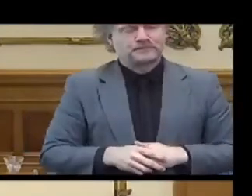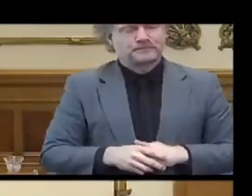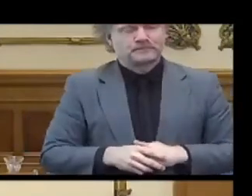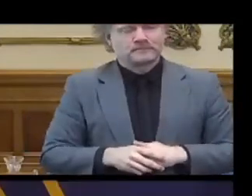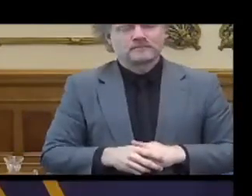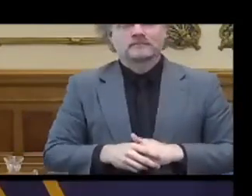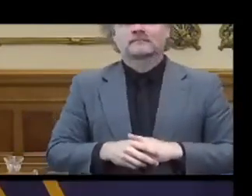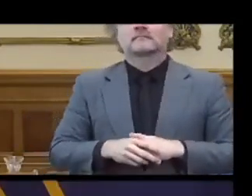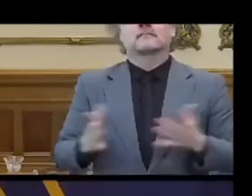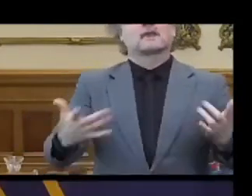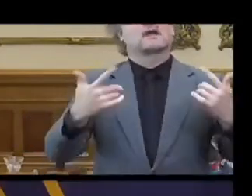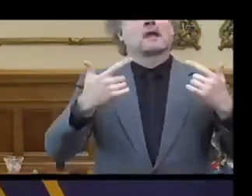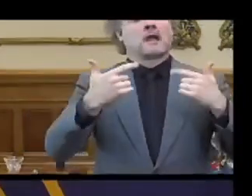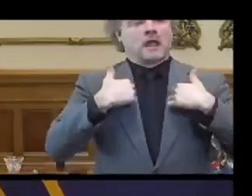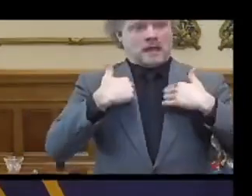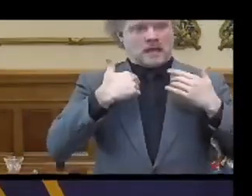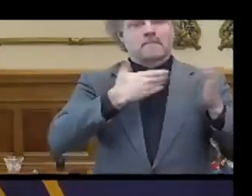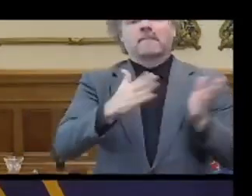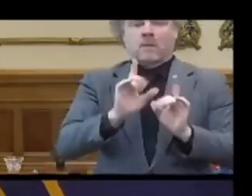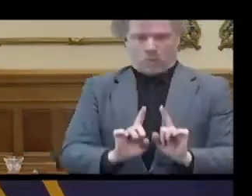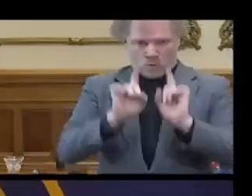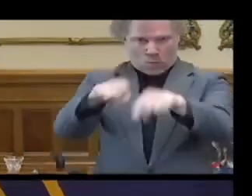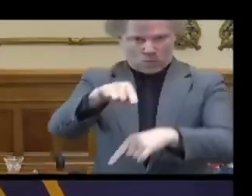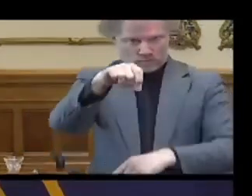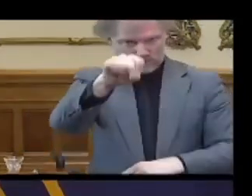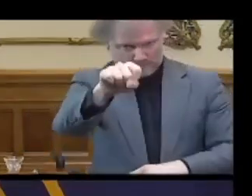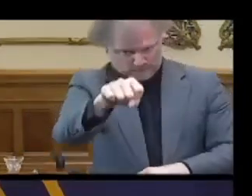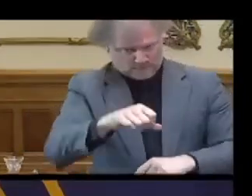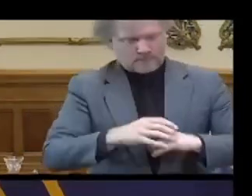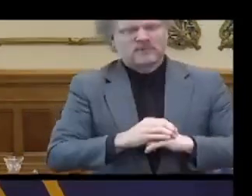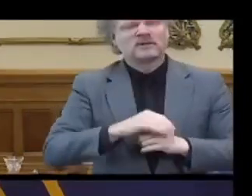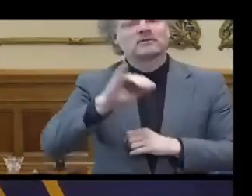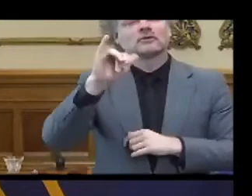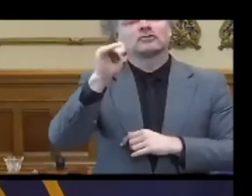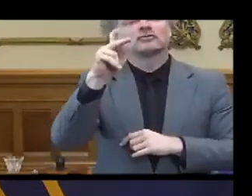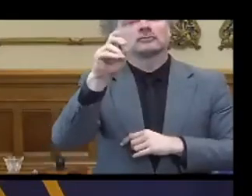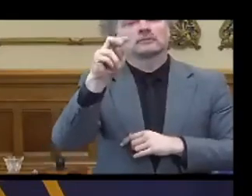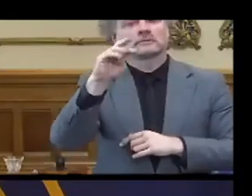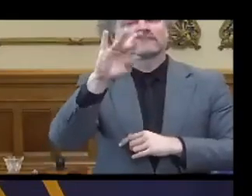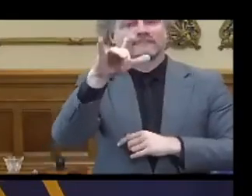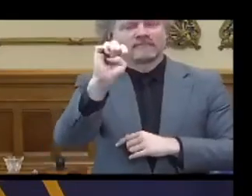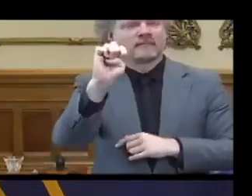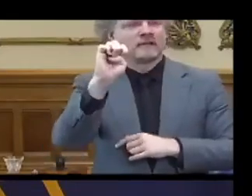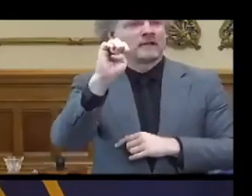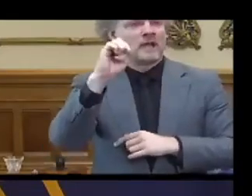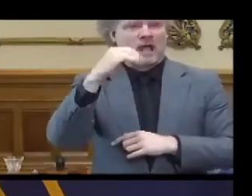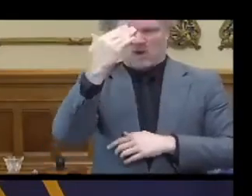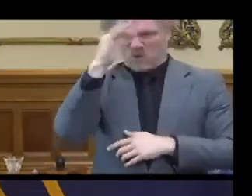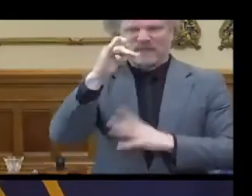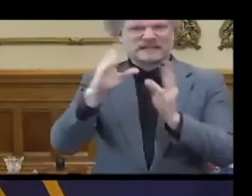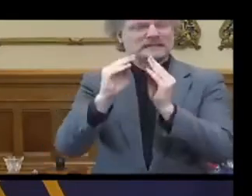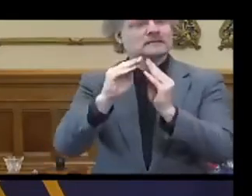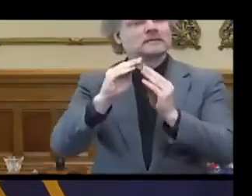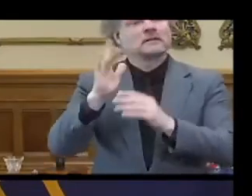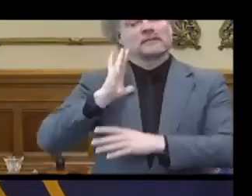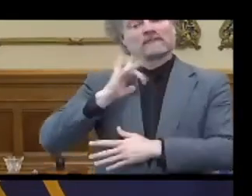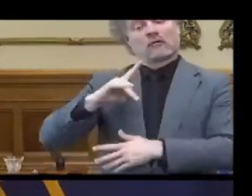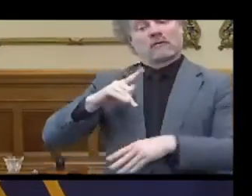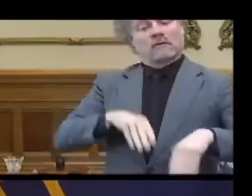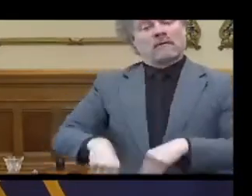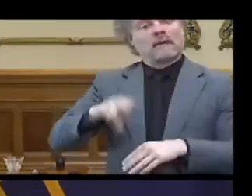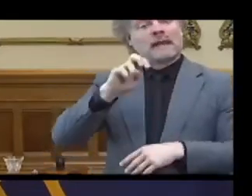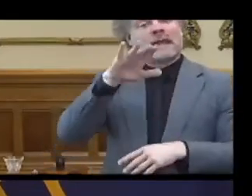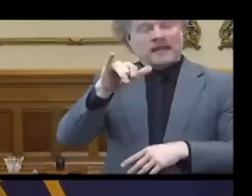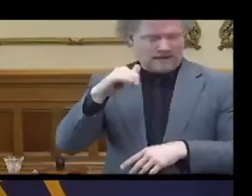I intend on attending in Jacksonville. I know the city well. I was stationed there when I was in the Navy.